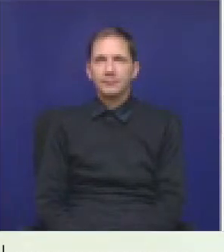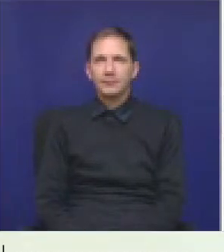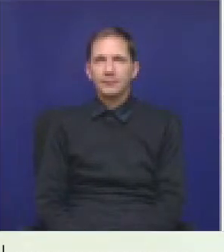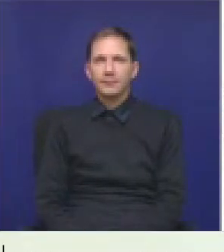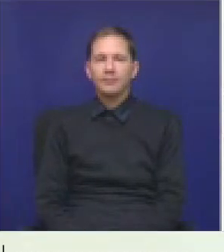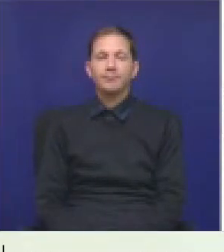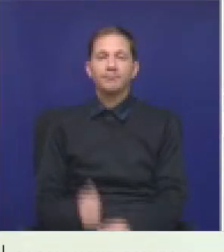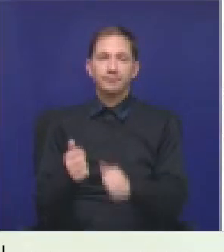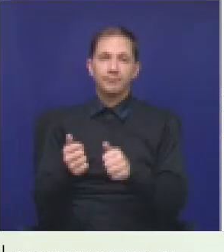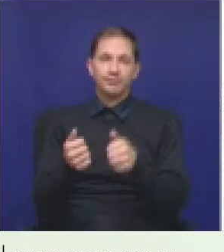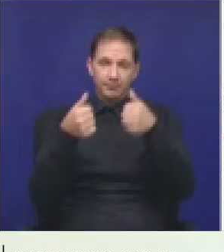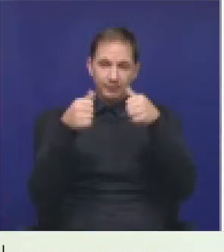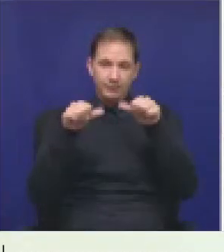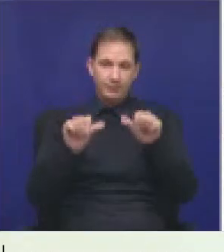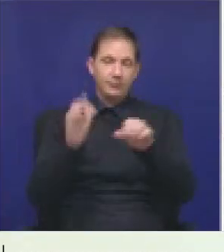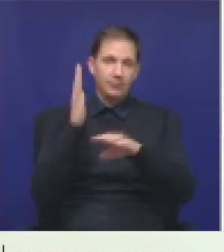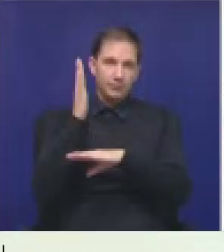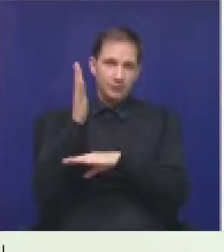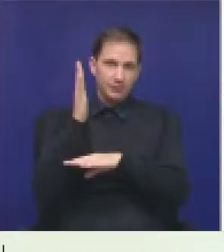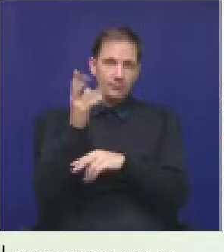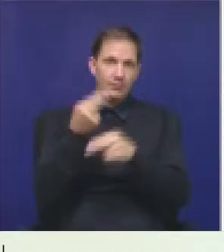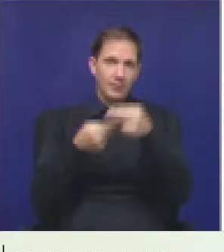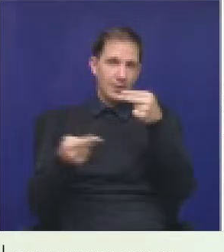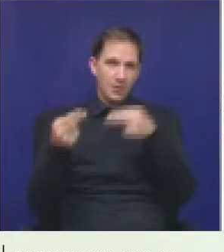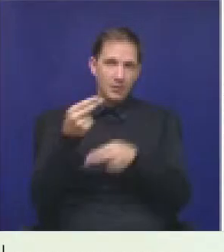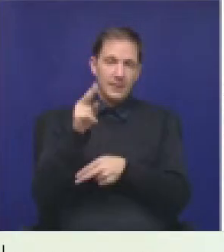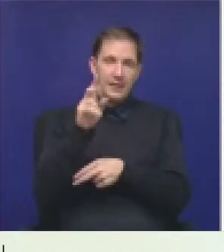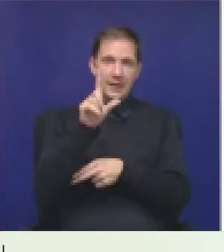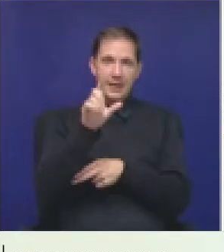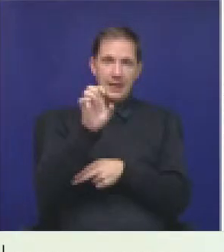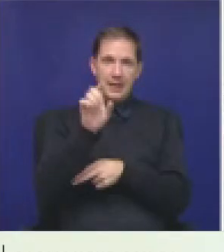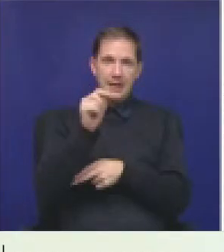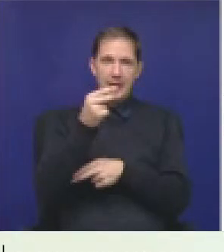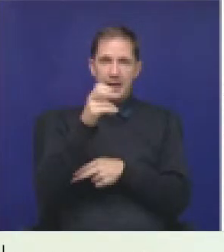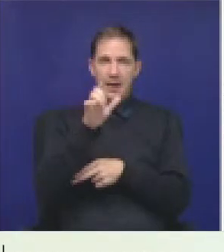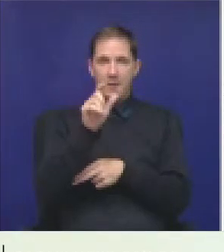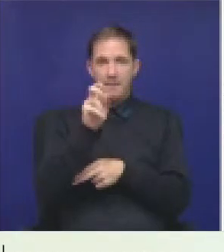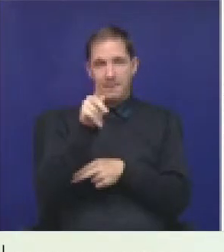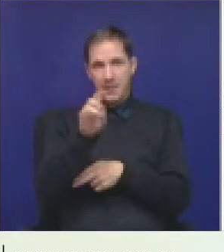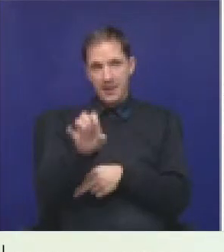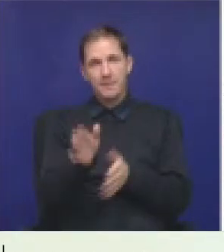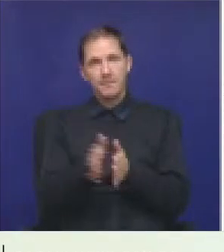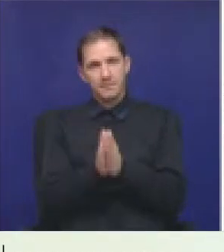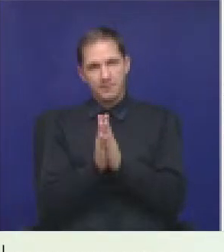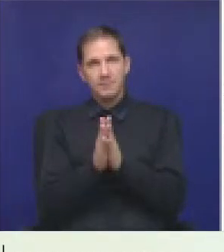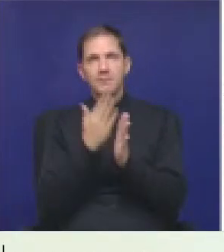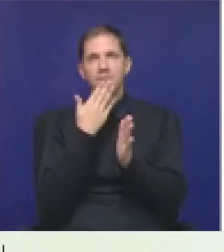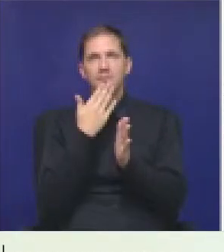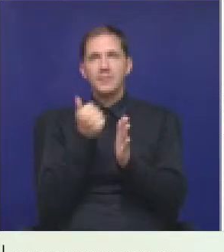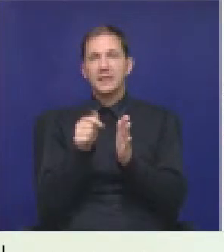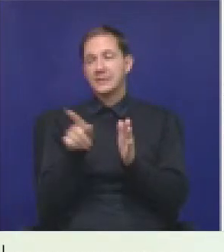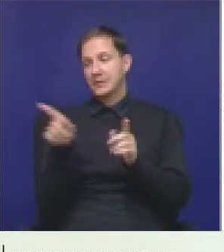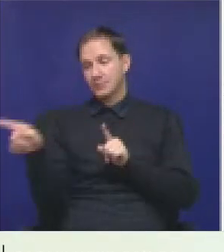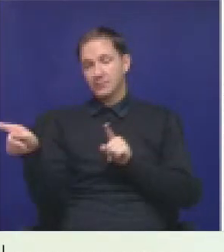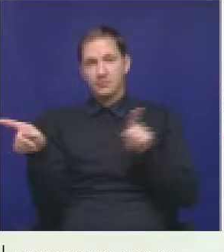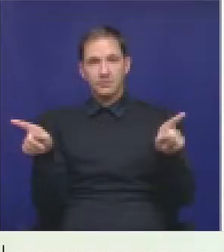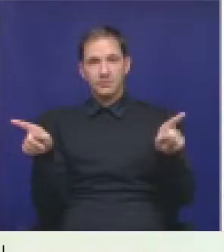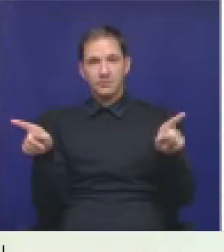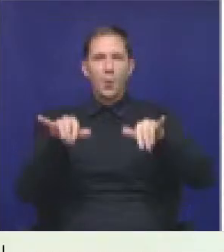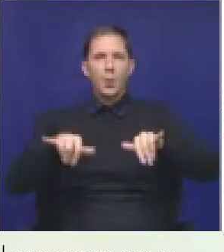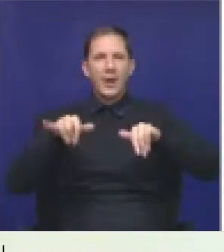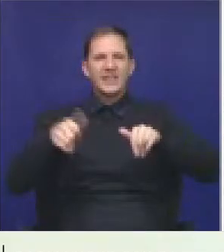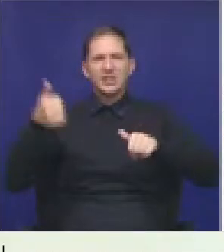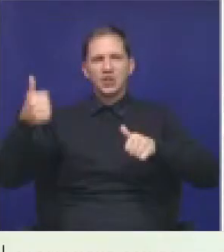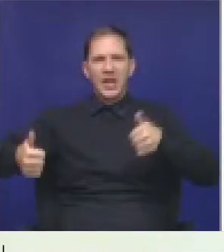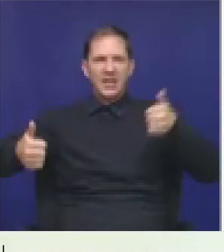The next speaker is the Honorable Letlape. May I request members to make use of the waiting benches on both sides so that we can proceed